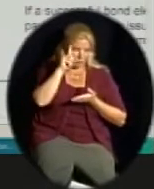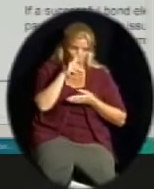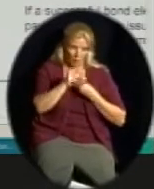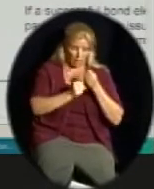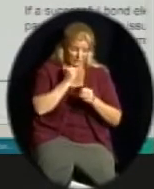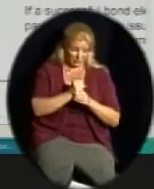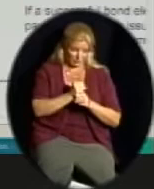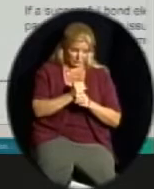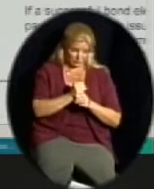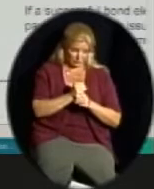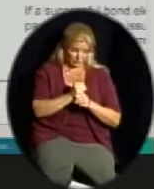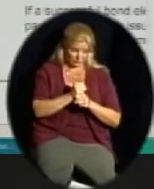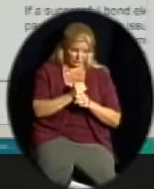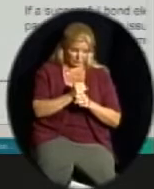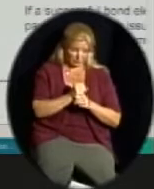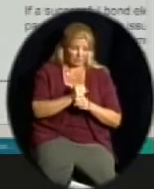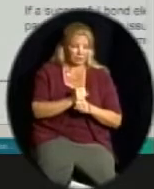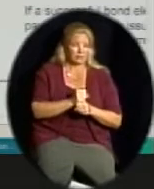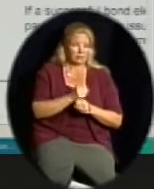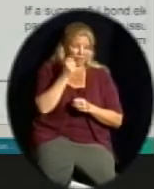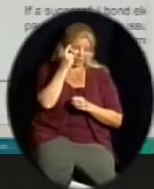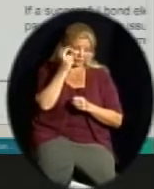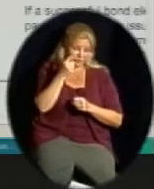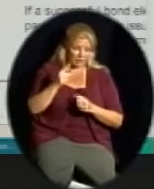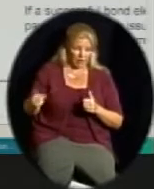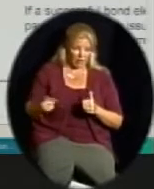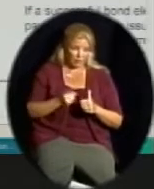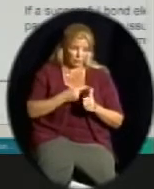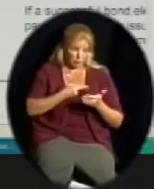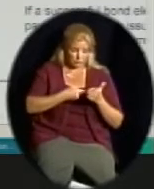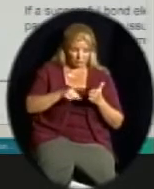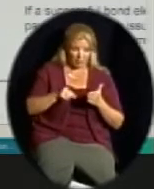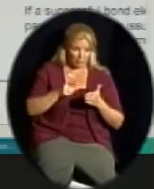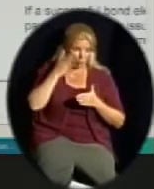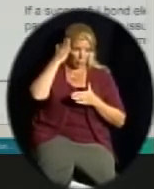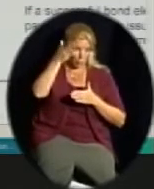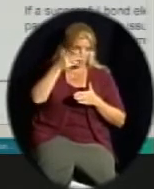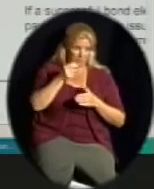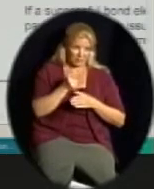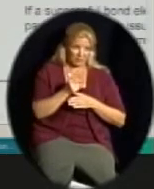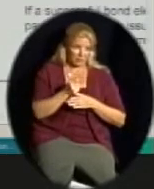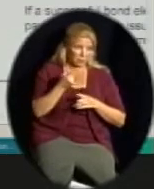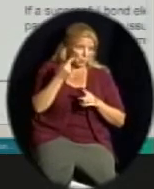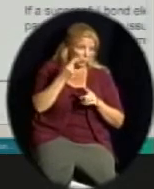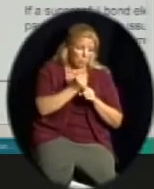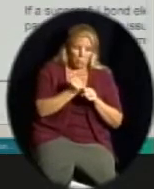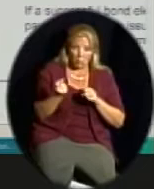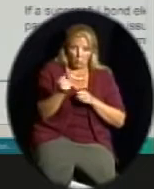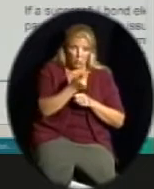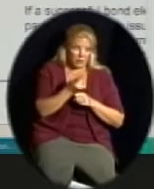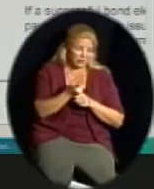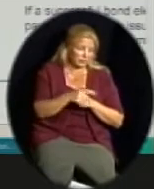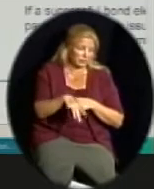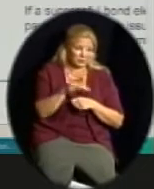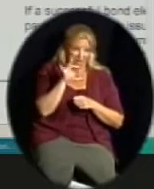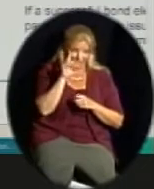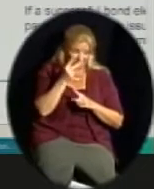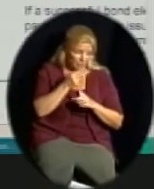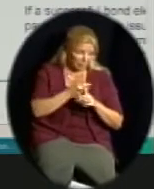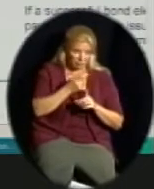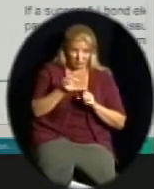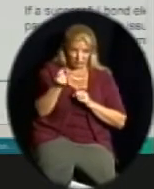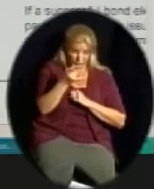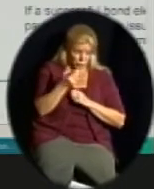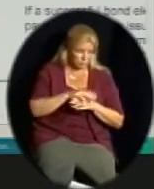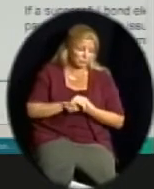is going to be 12 months, 15 months out. The only concern from past advice that we've received from our financial advisors is that